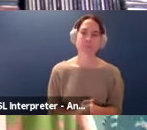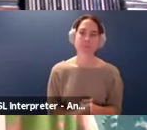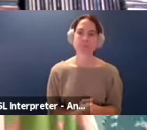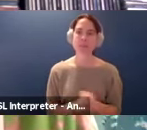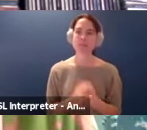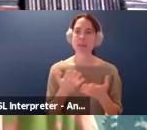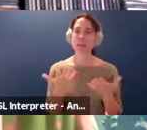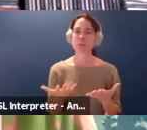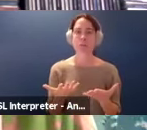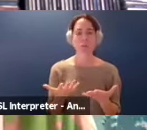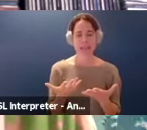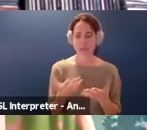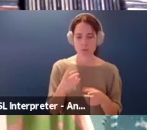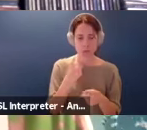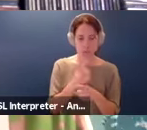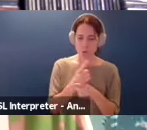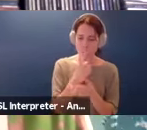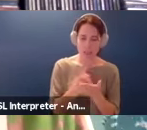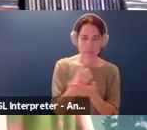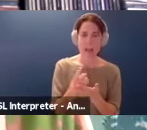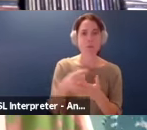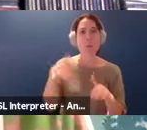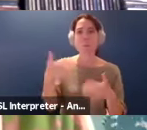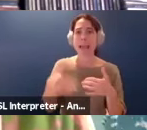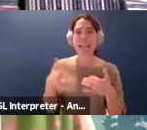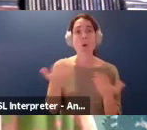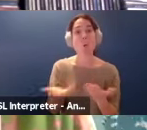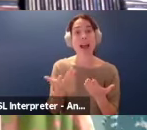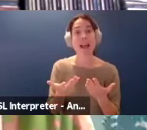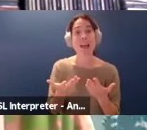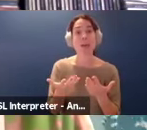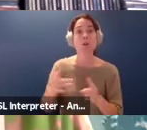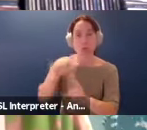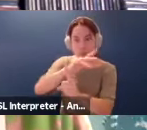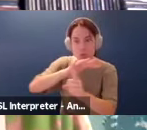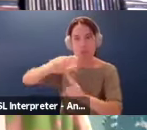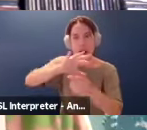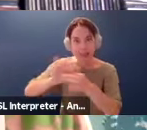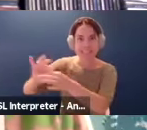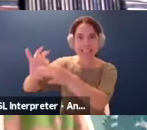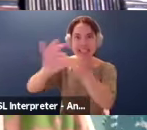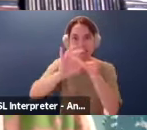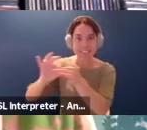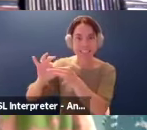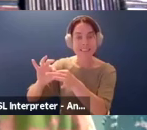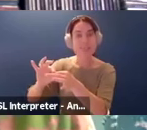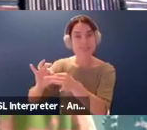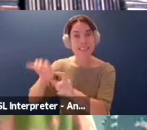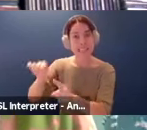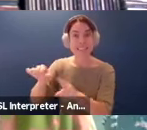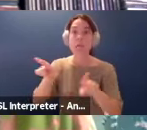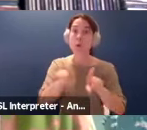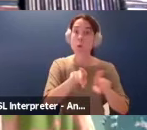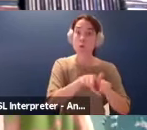just of racism out there in society but also within our sanghas and i'm hearing